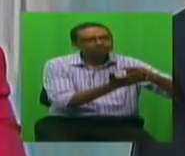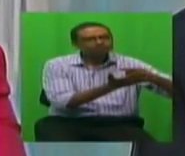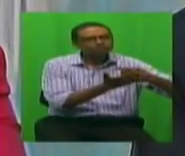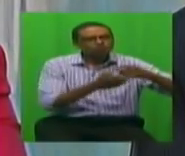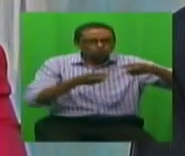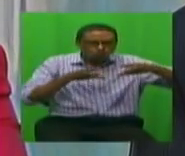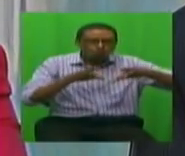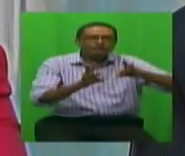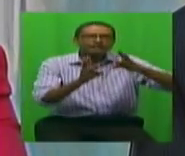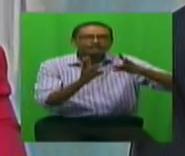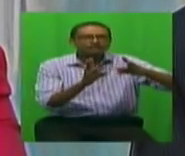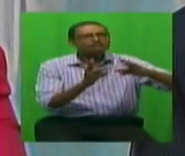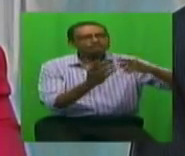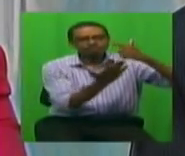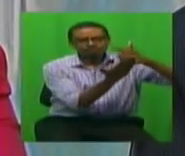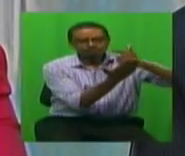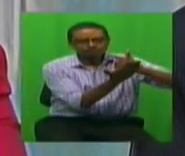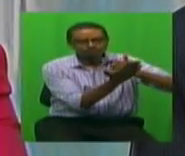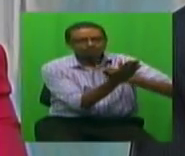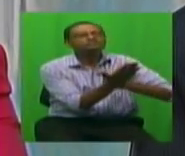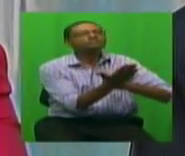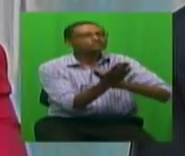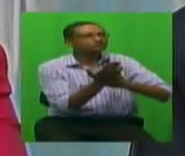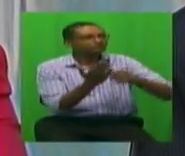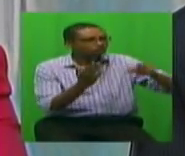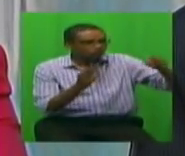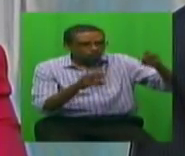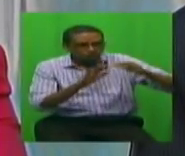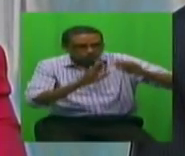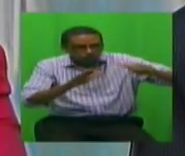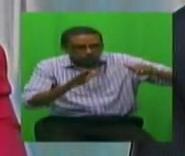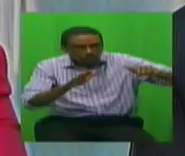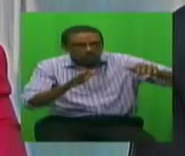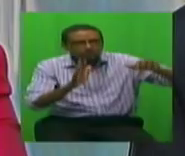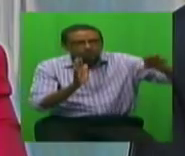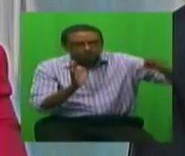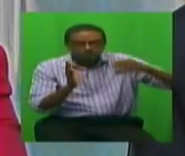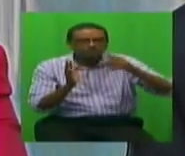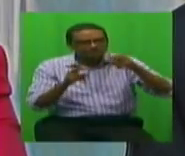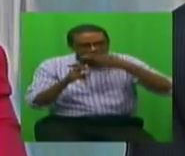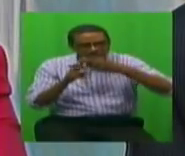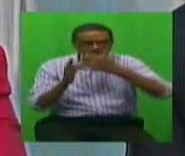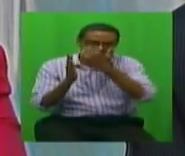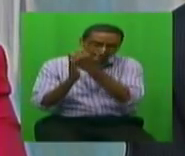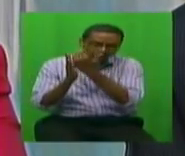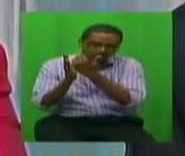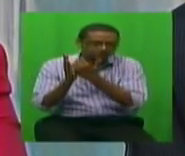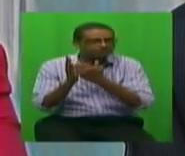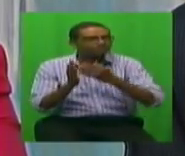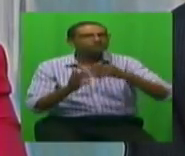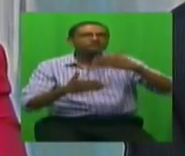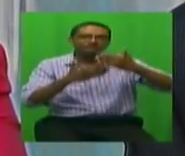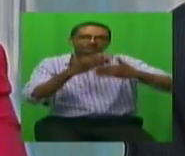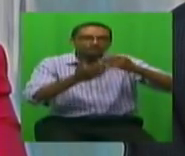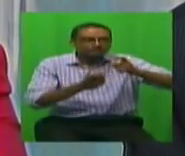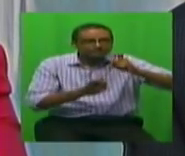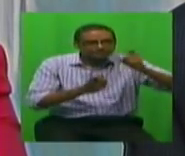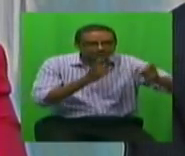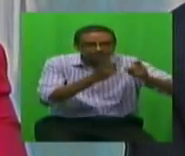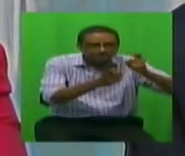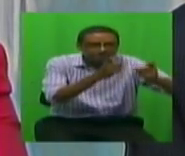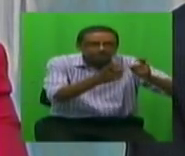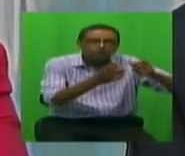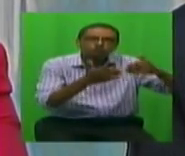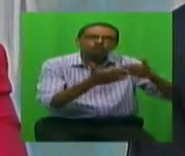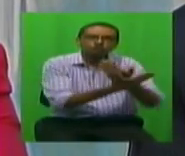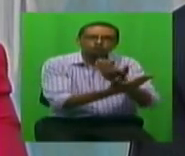children will be able to receive the textbooks, but it will be done in a way that will not cause too many problems, because, as you know, the